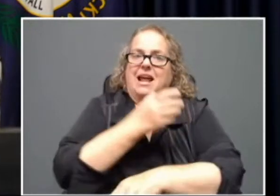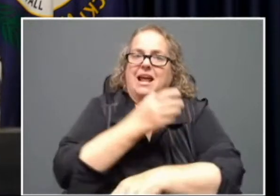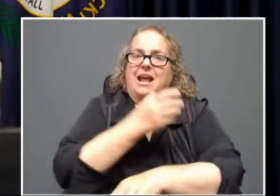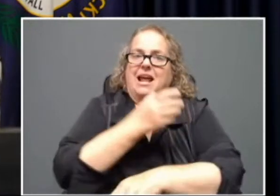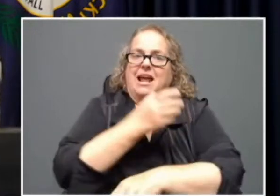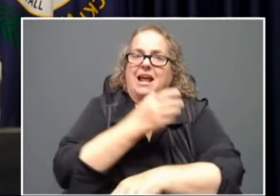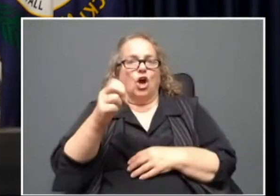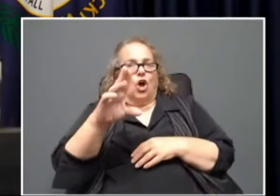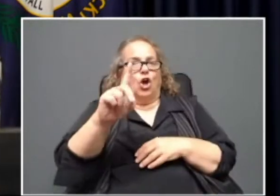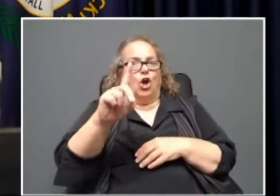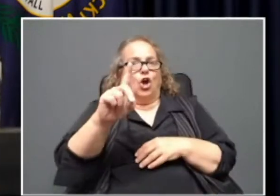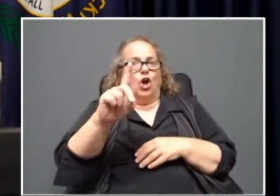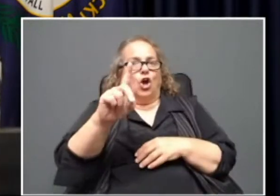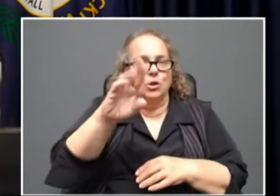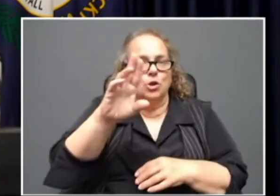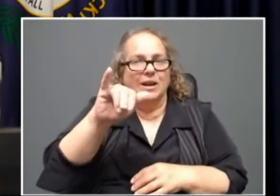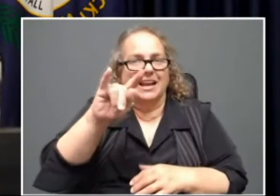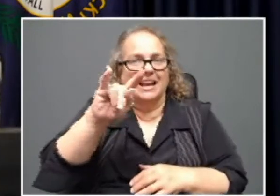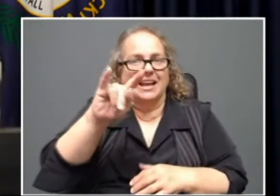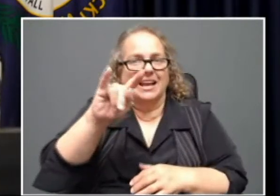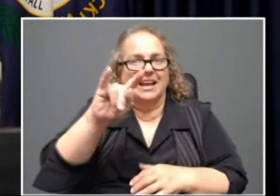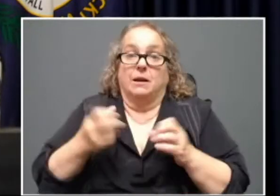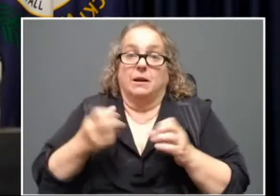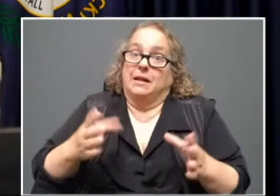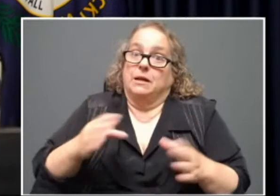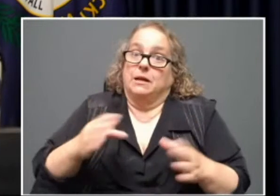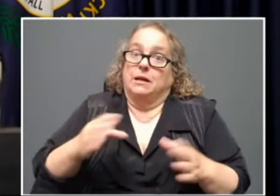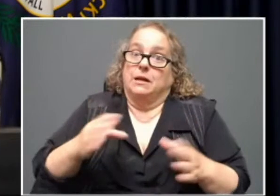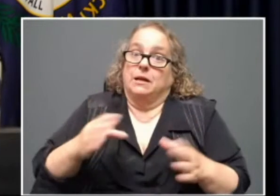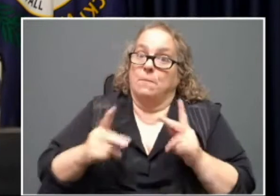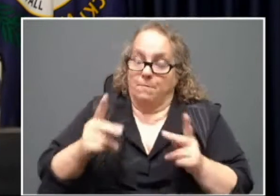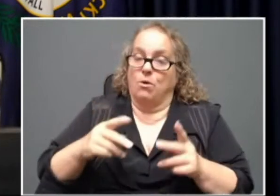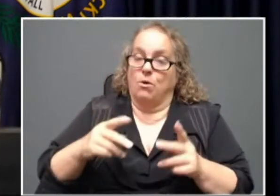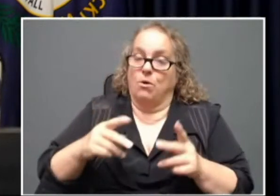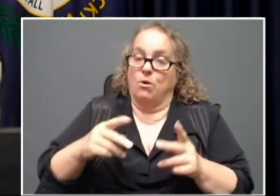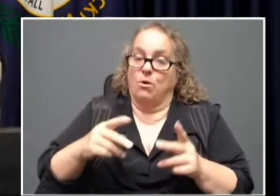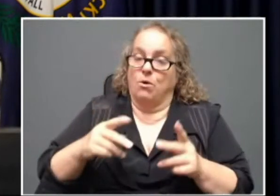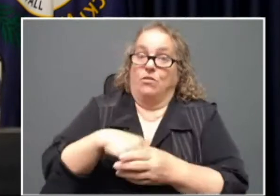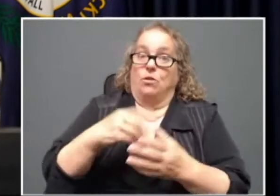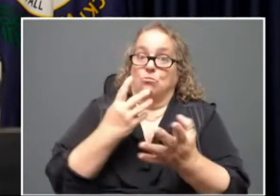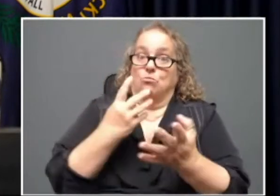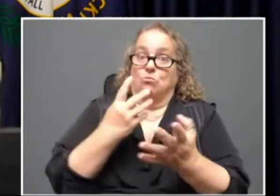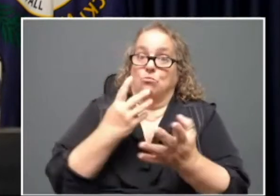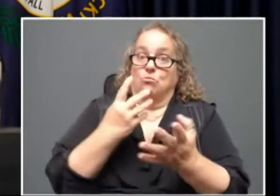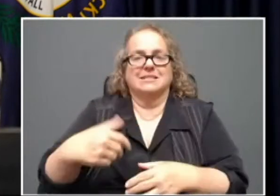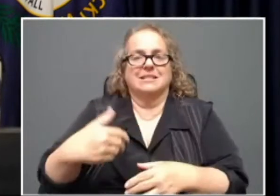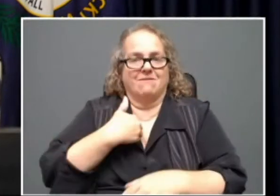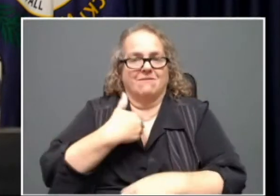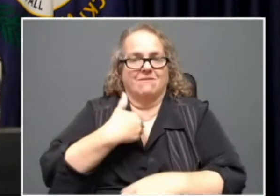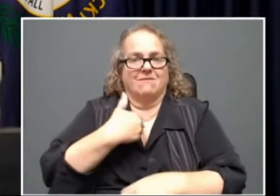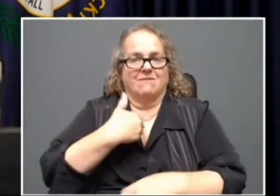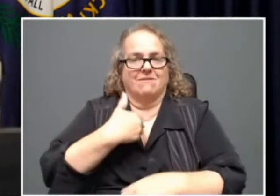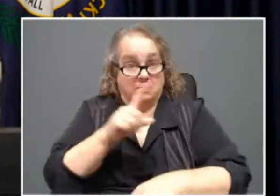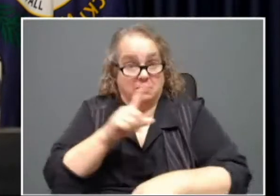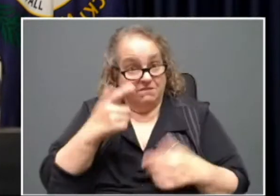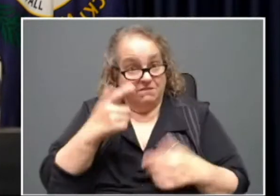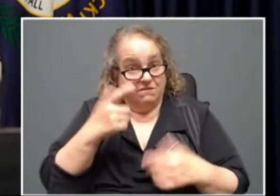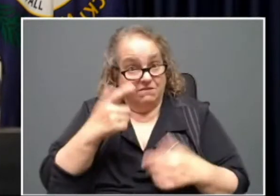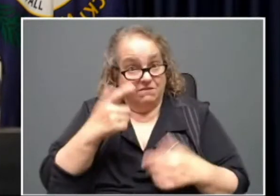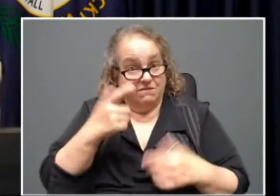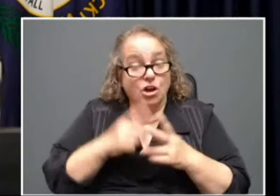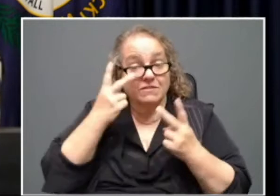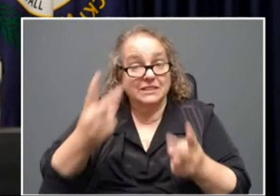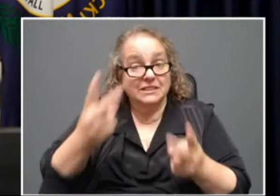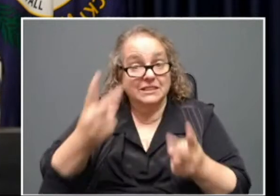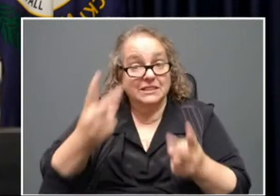be reached among those housed in those facilities. Have visitations resumed yet? And if not,